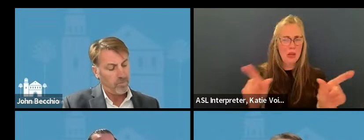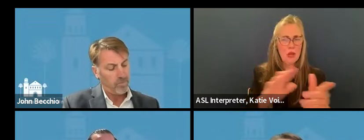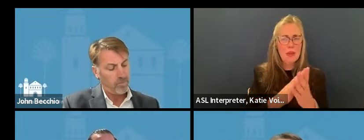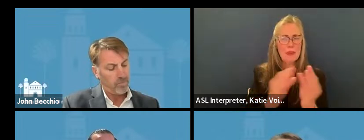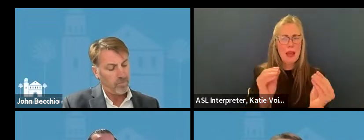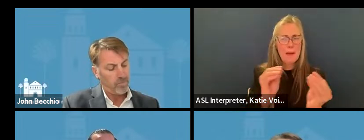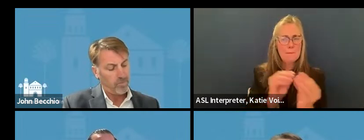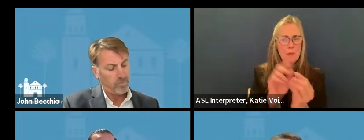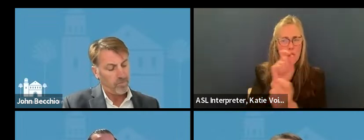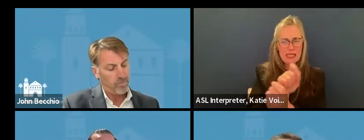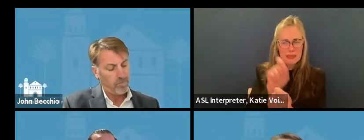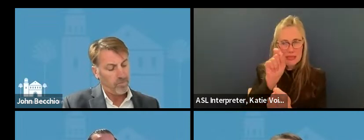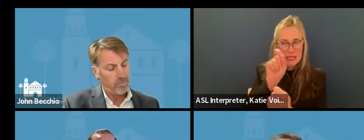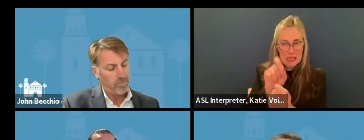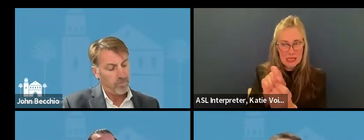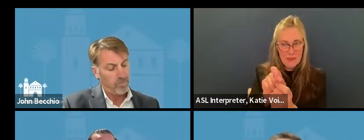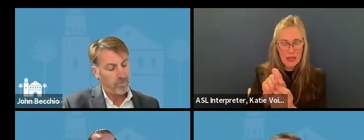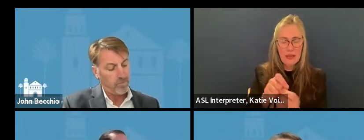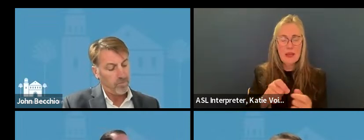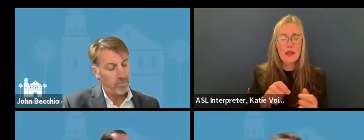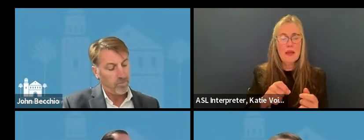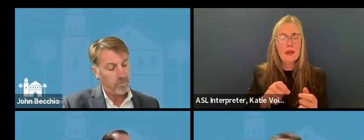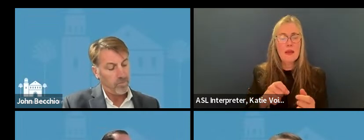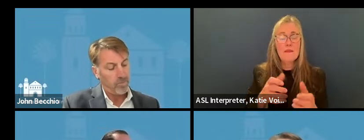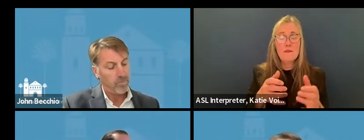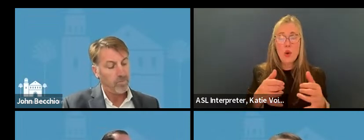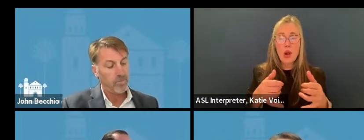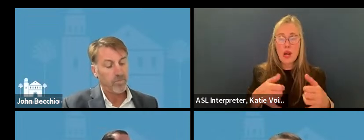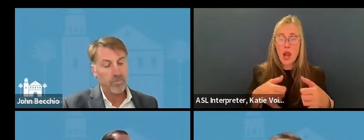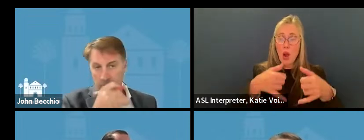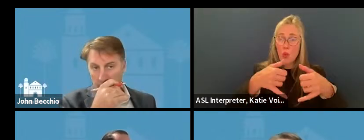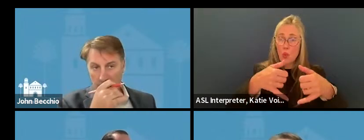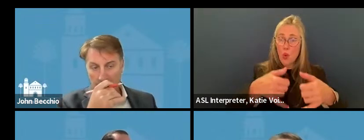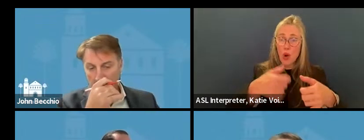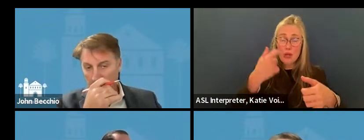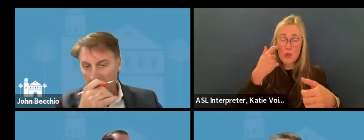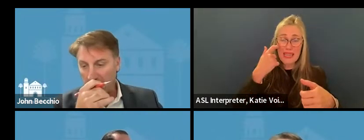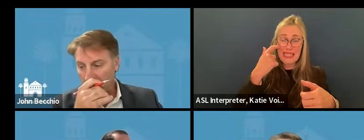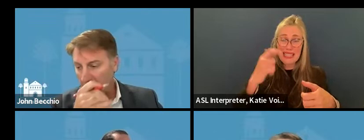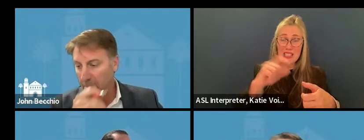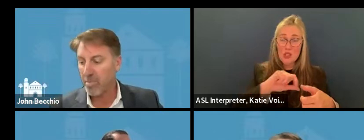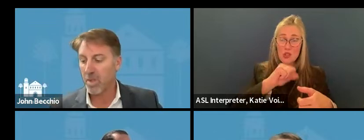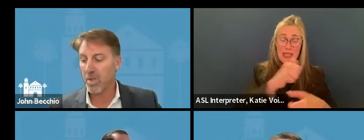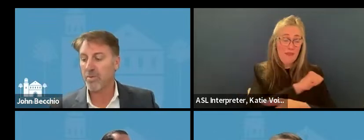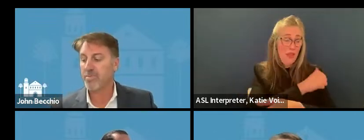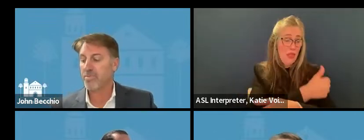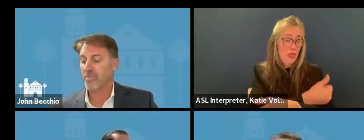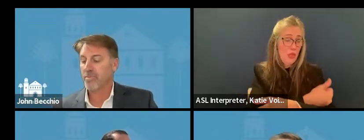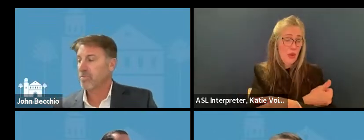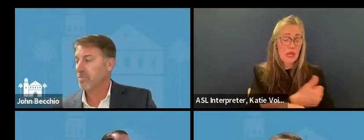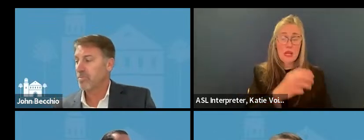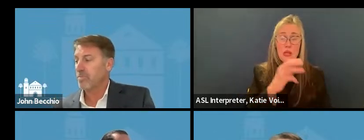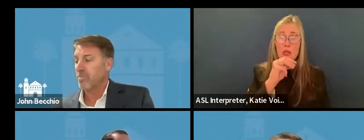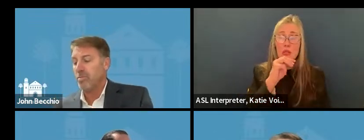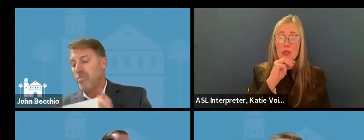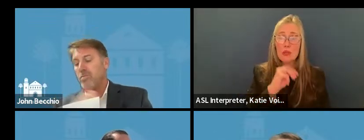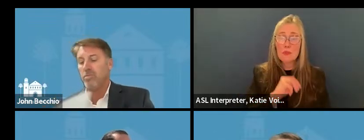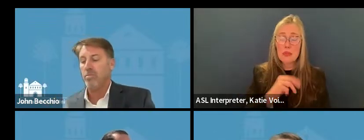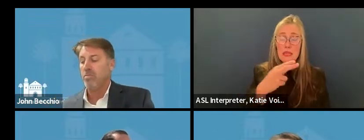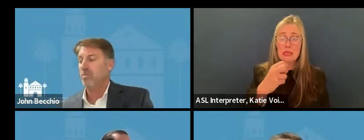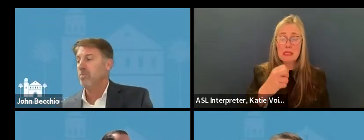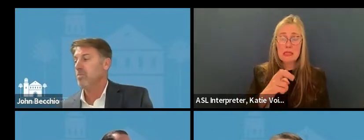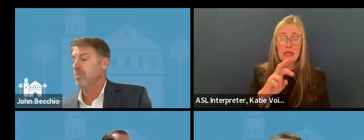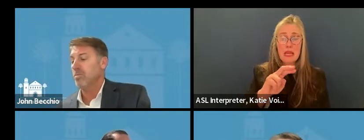example, in this awards and recognition, an authority, so that Ms. Hernandez and Dr. Maldonado have